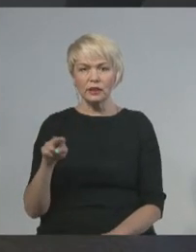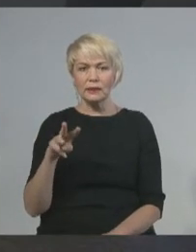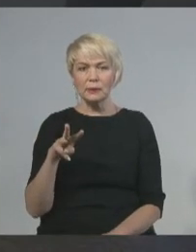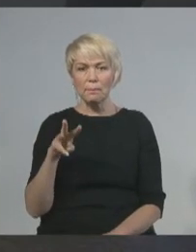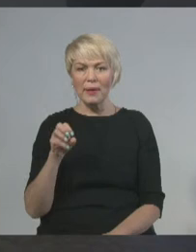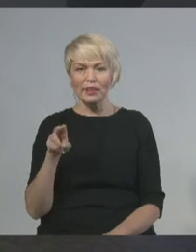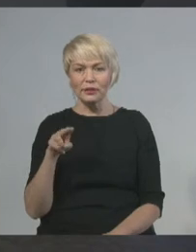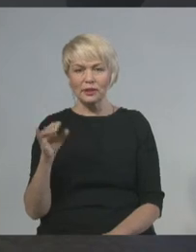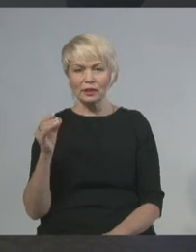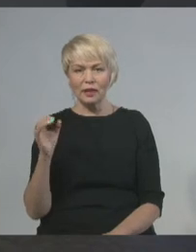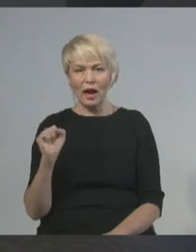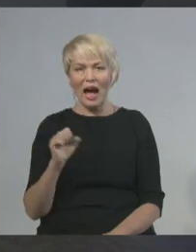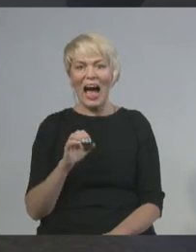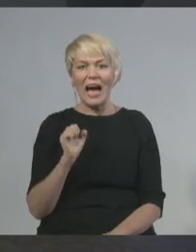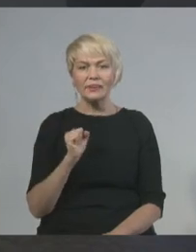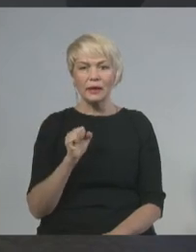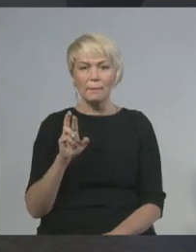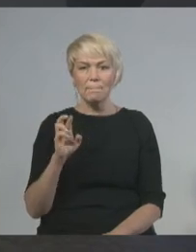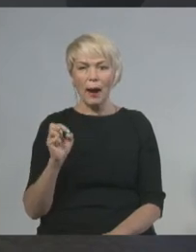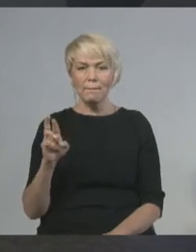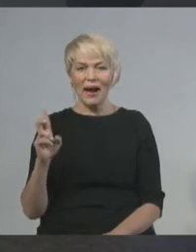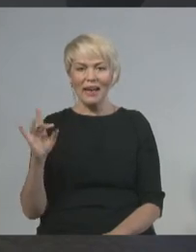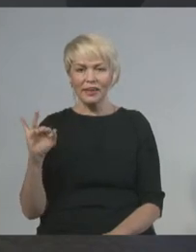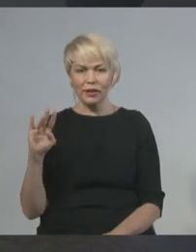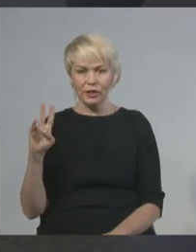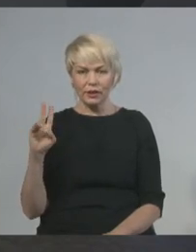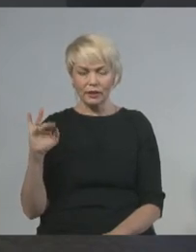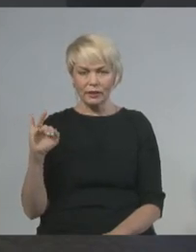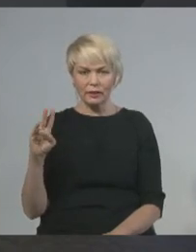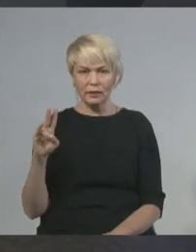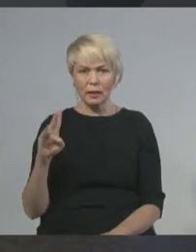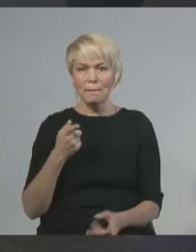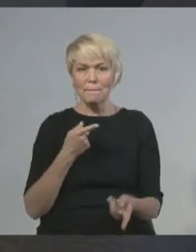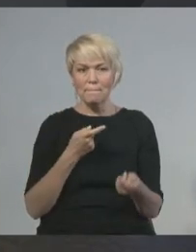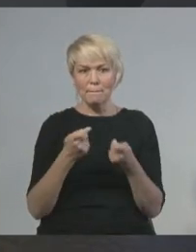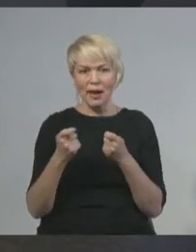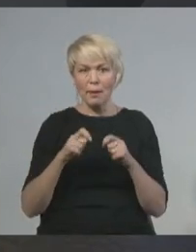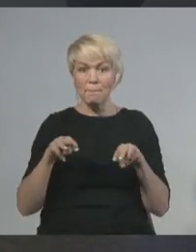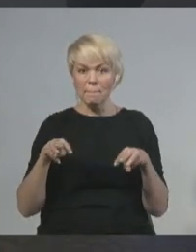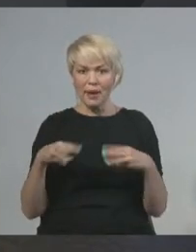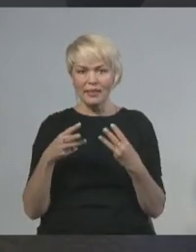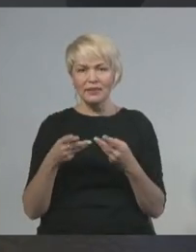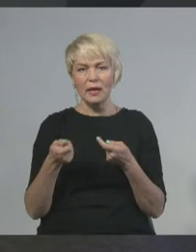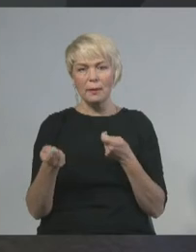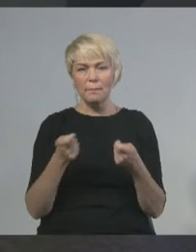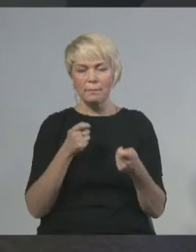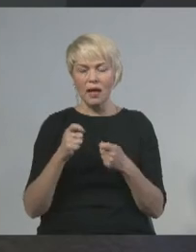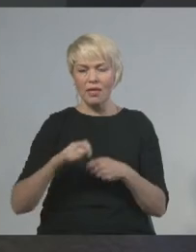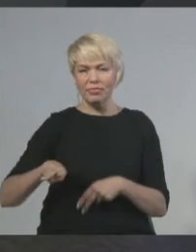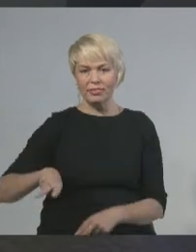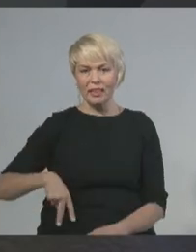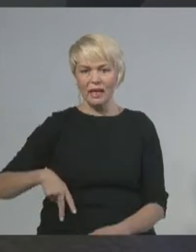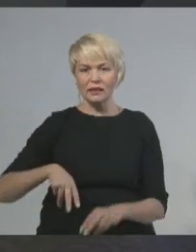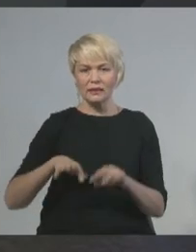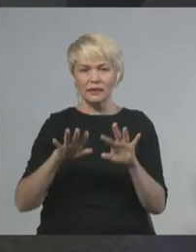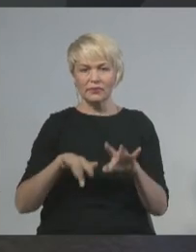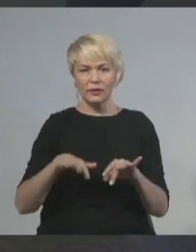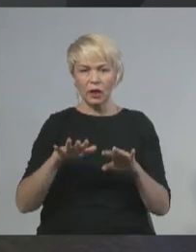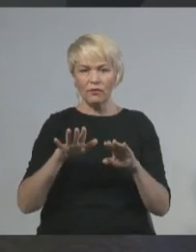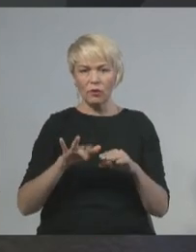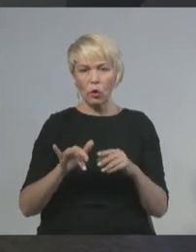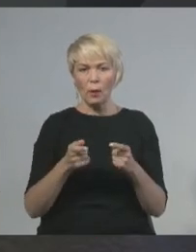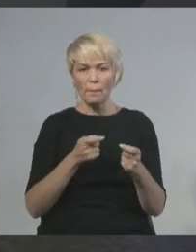media and andre barbarikan the manager media manager director of the digital